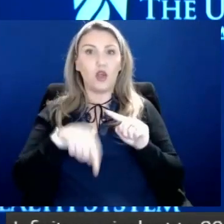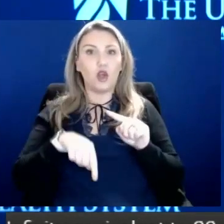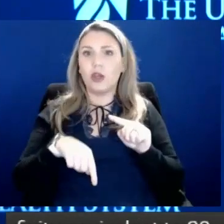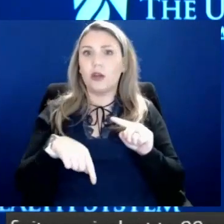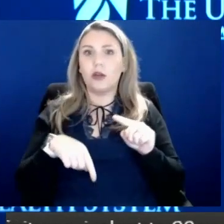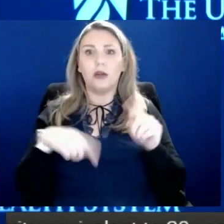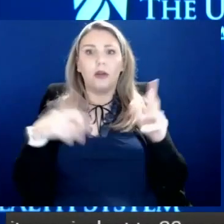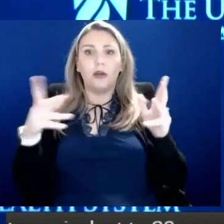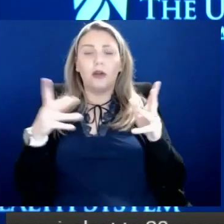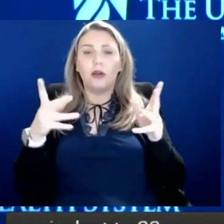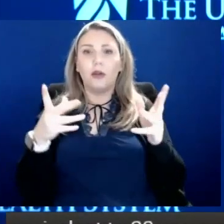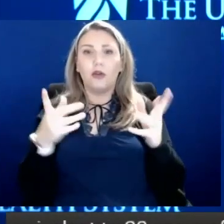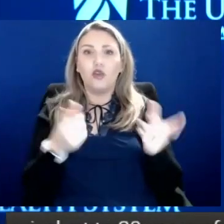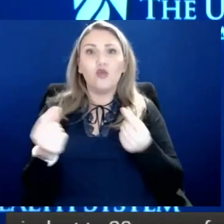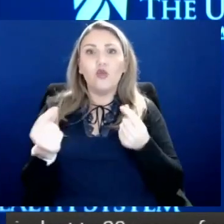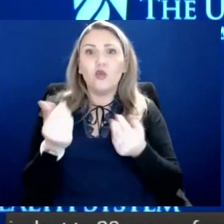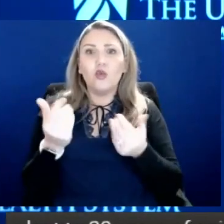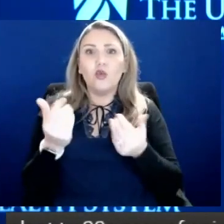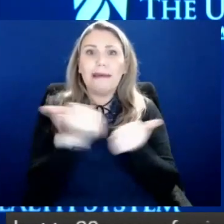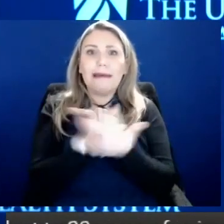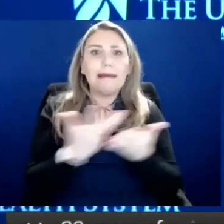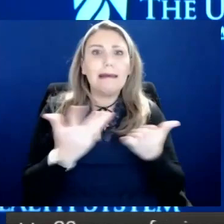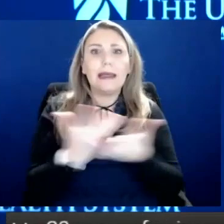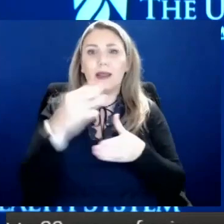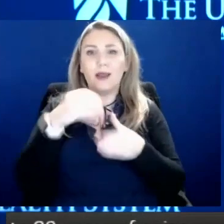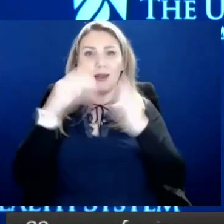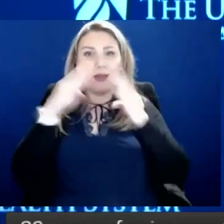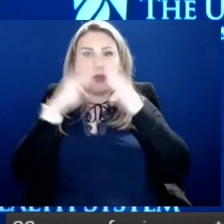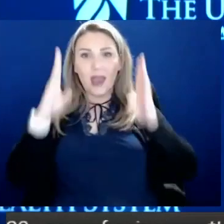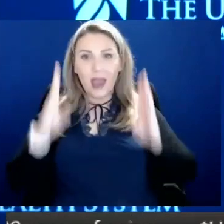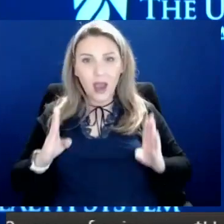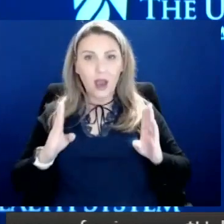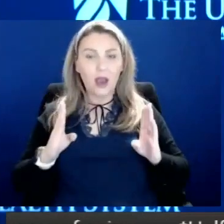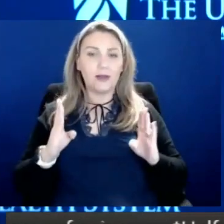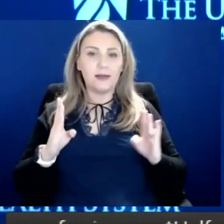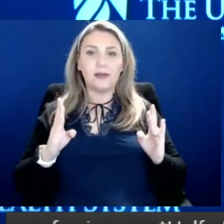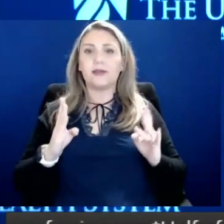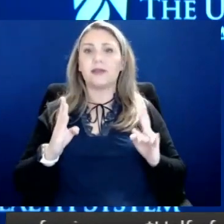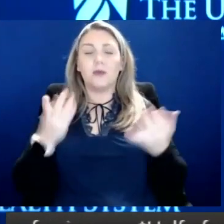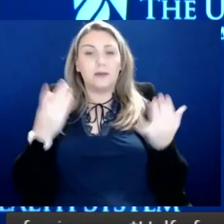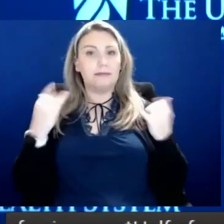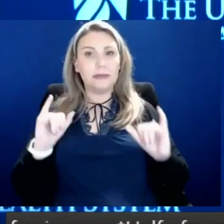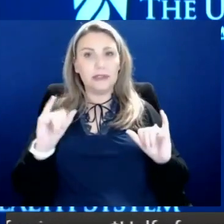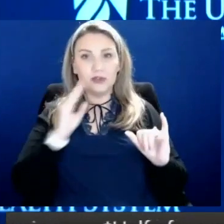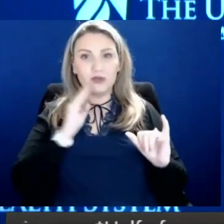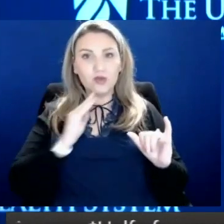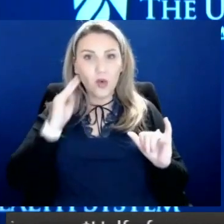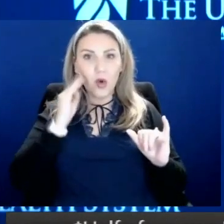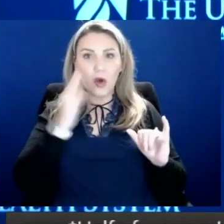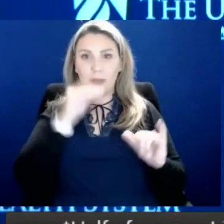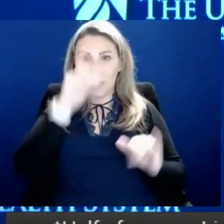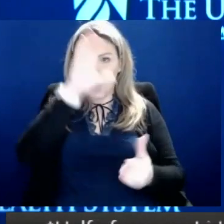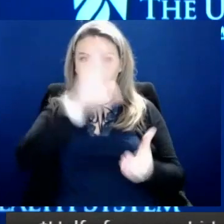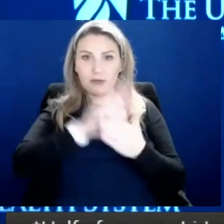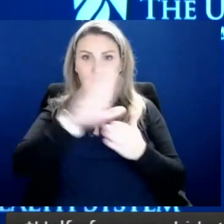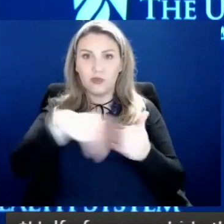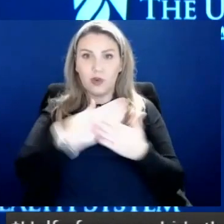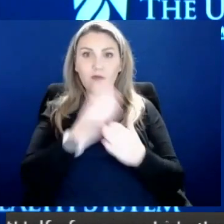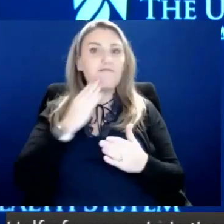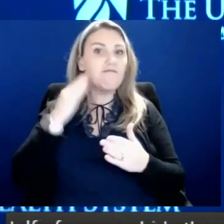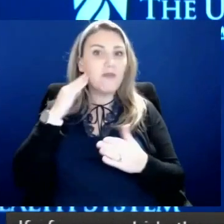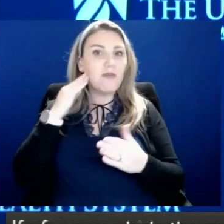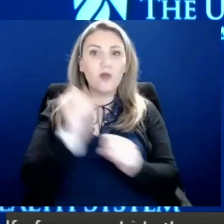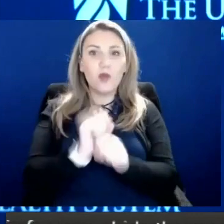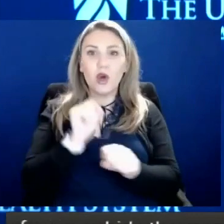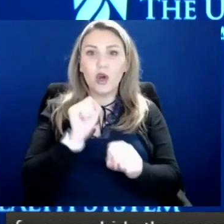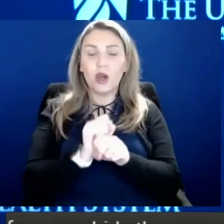do anything in the house. I could not get it together. I was still home, and my husband would come home from work, and I would just be like sitting